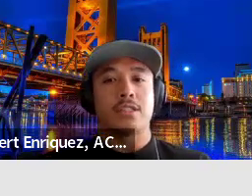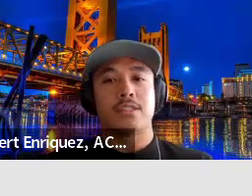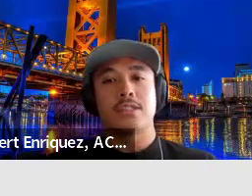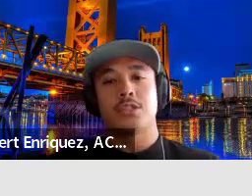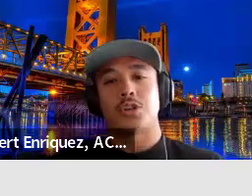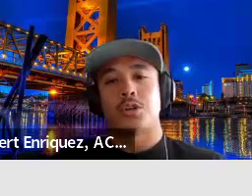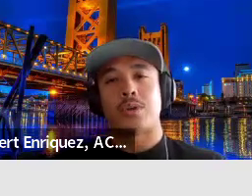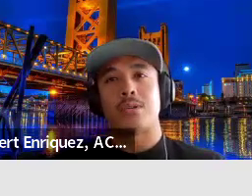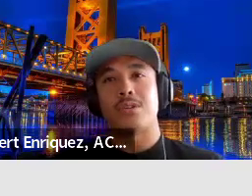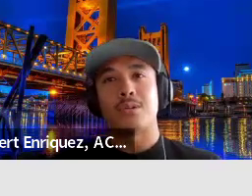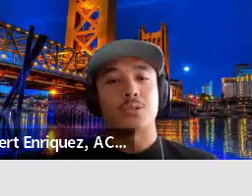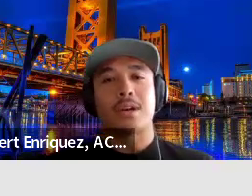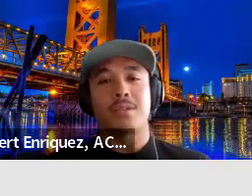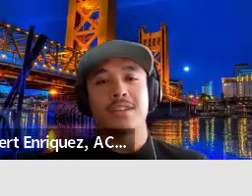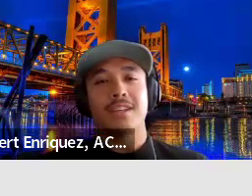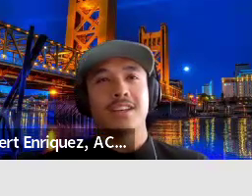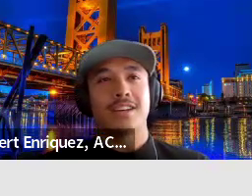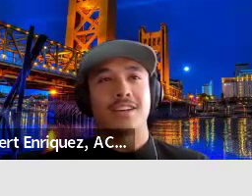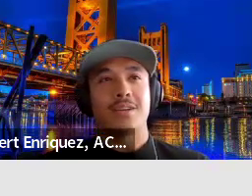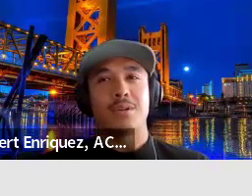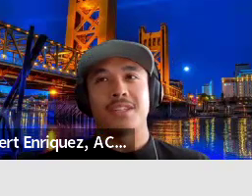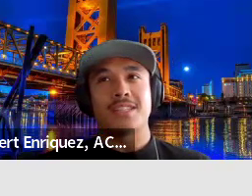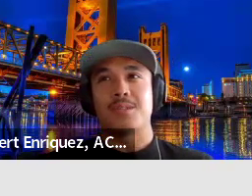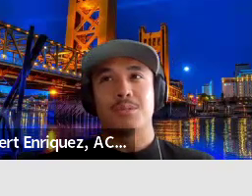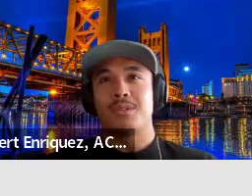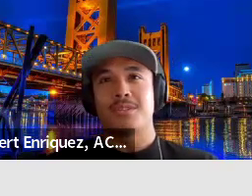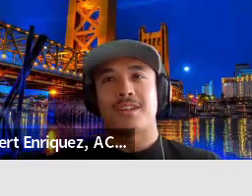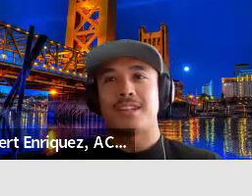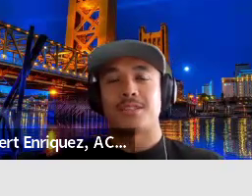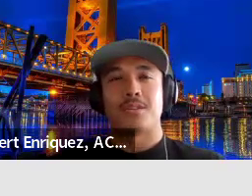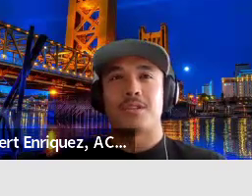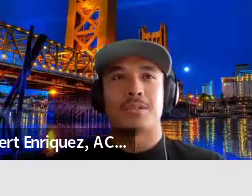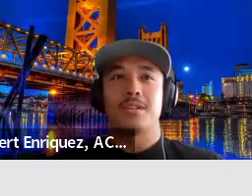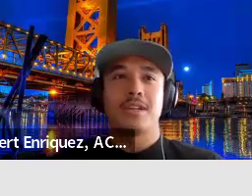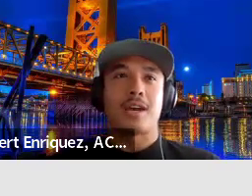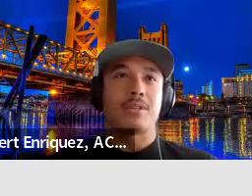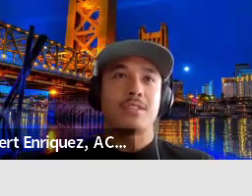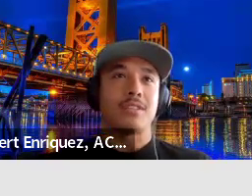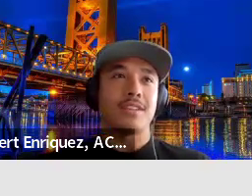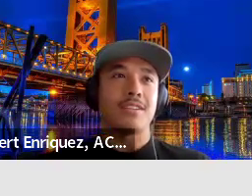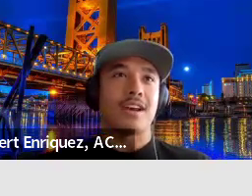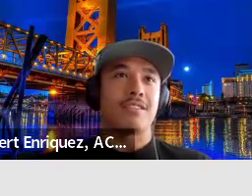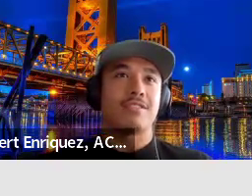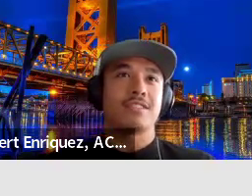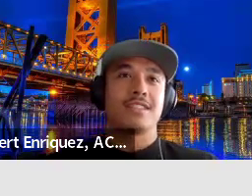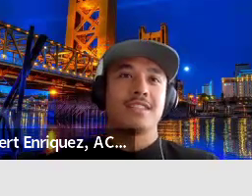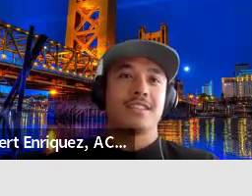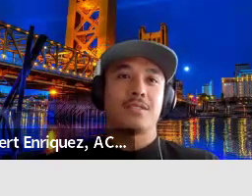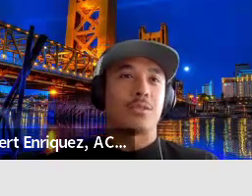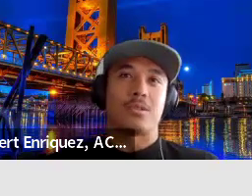heard the phrase "turn around, don't drown." It really is that simple, right? So if you happen to,